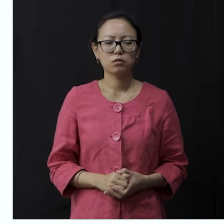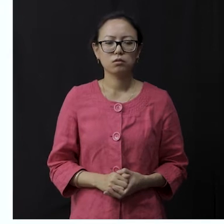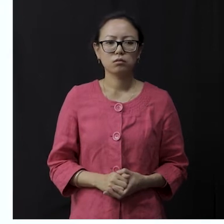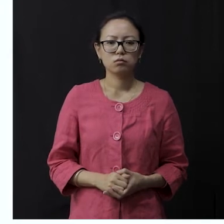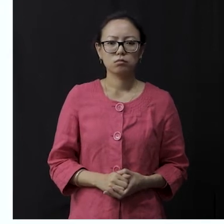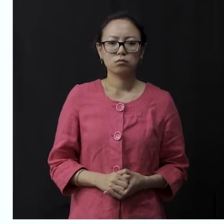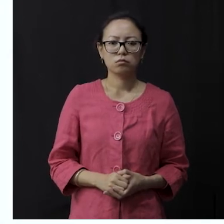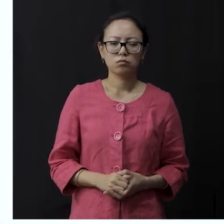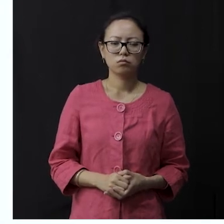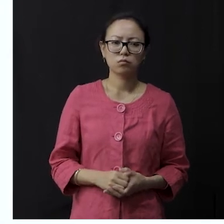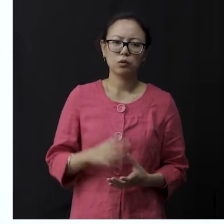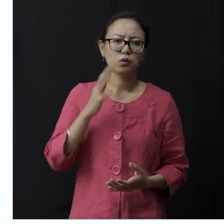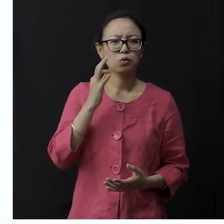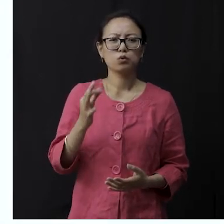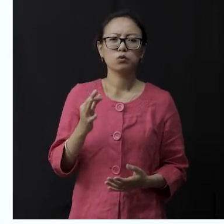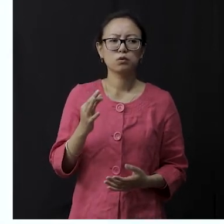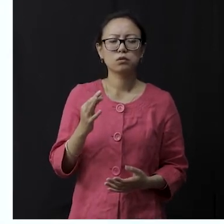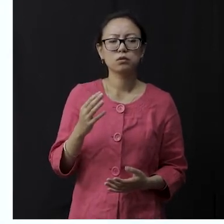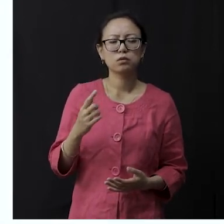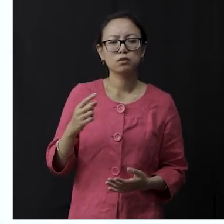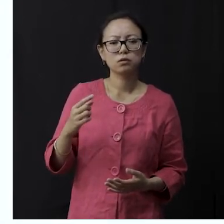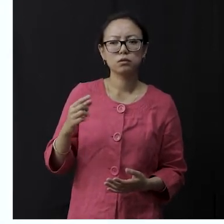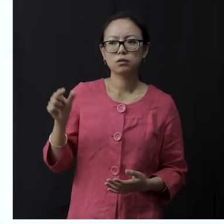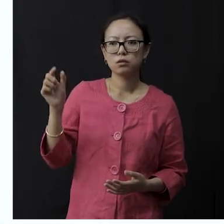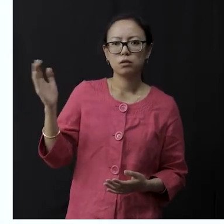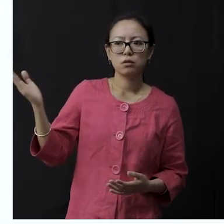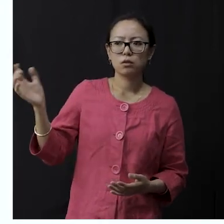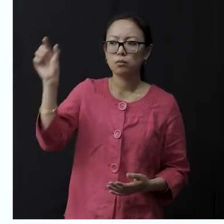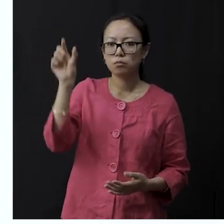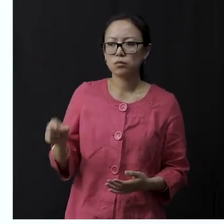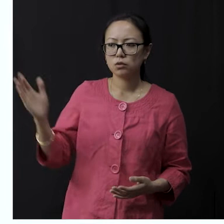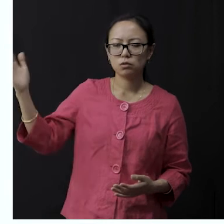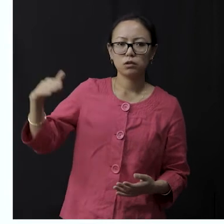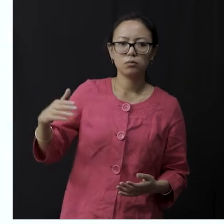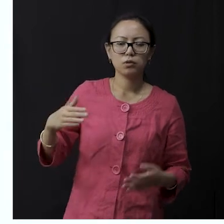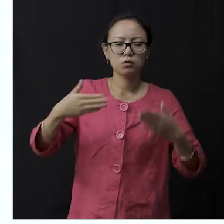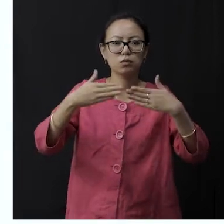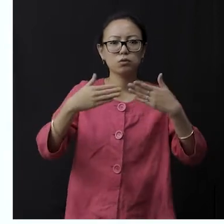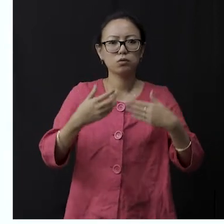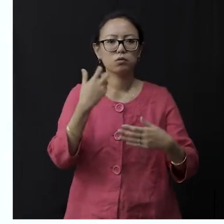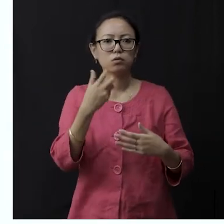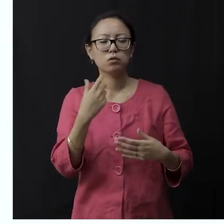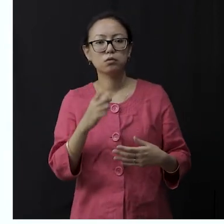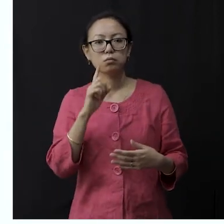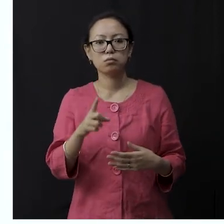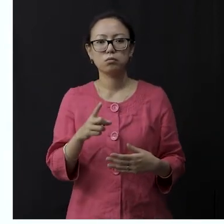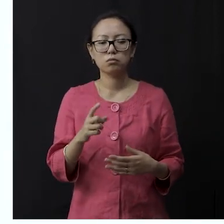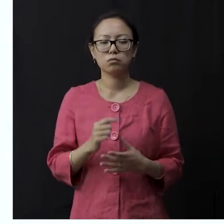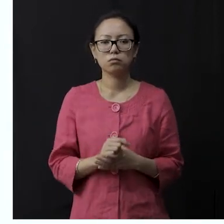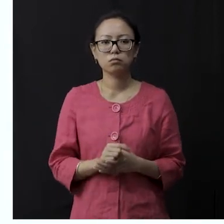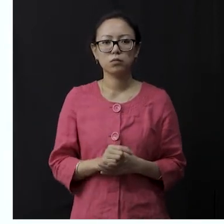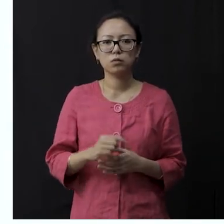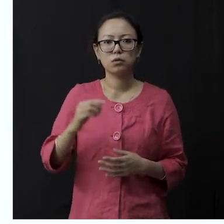but he is now convinced that there was no one outside when it went to check who it was. Okay, so this